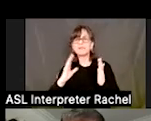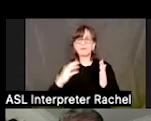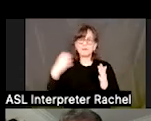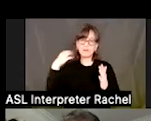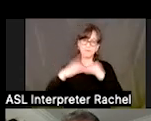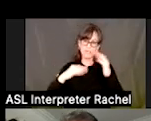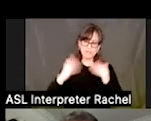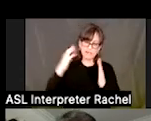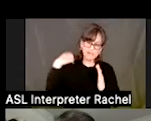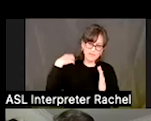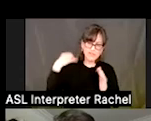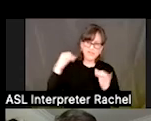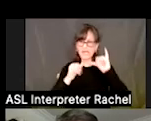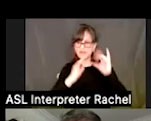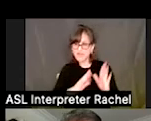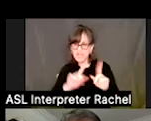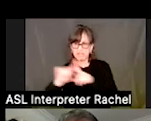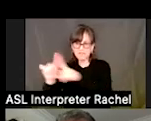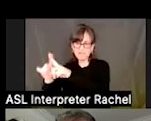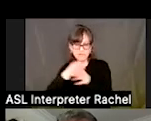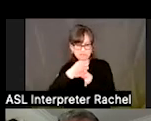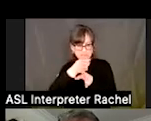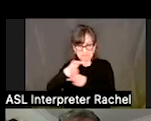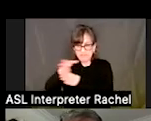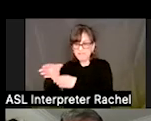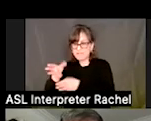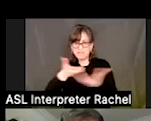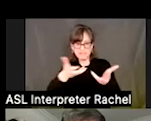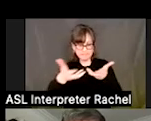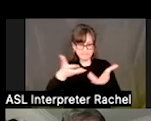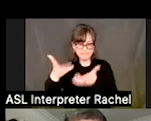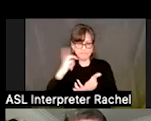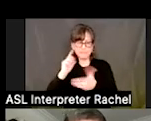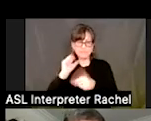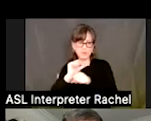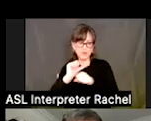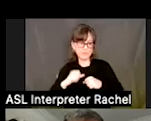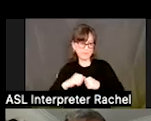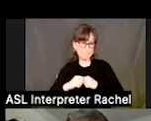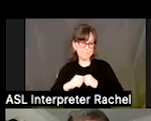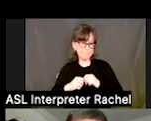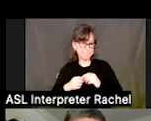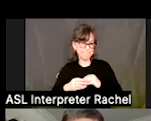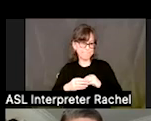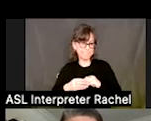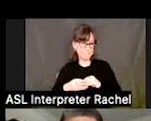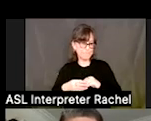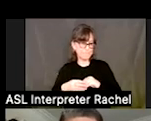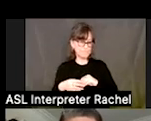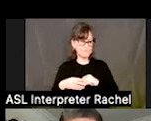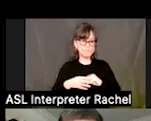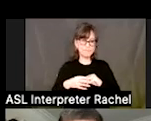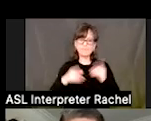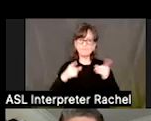that was my background there. So let's go ahead and go to the next slide, Mark. So this is a